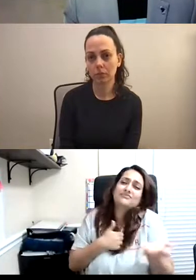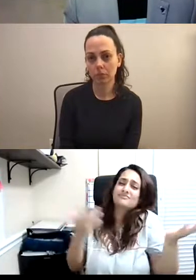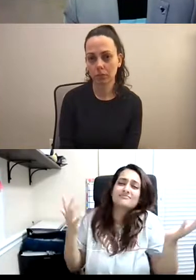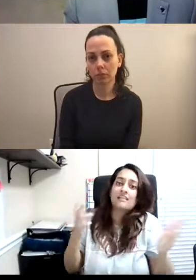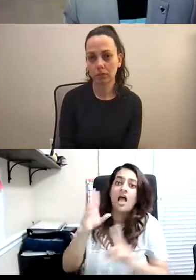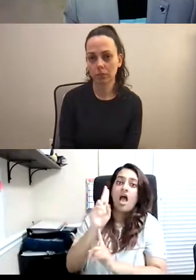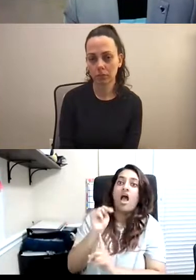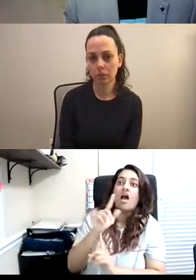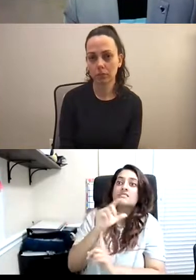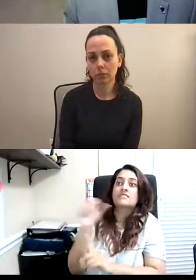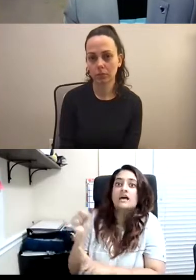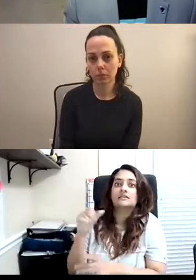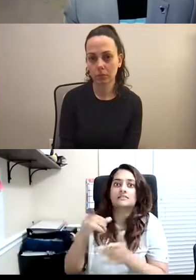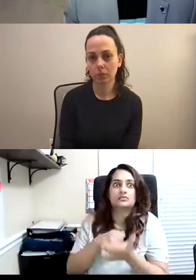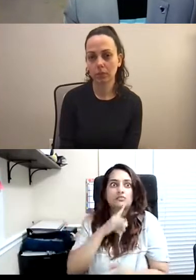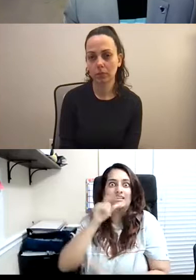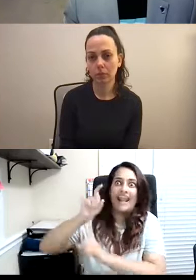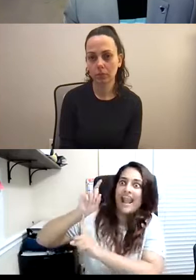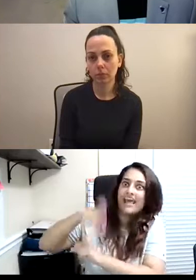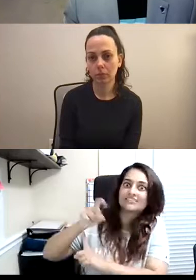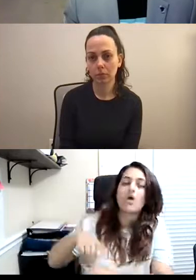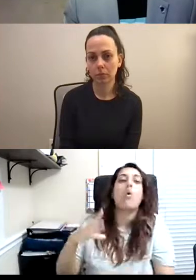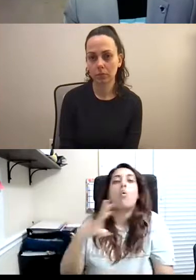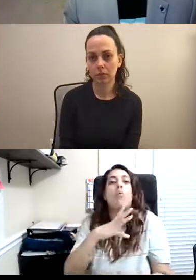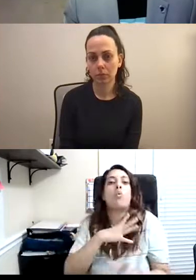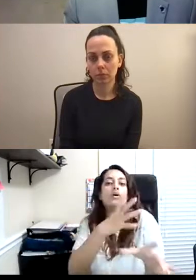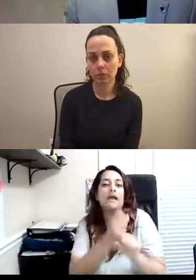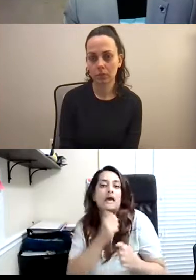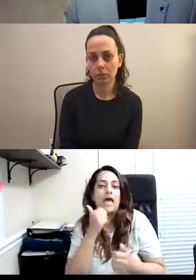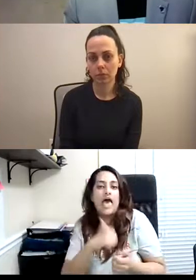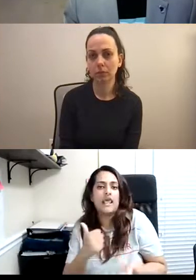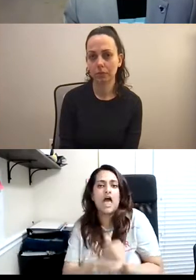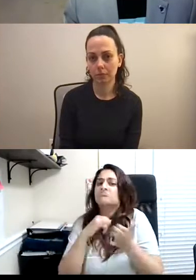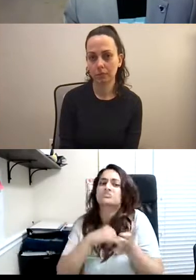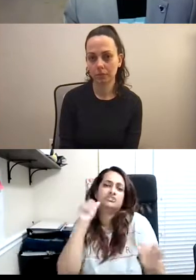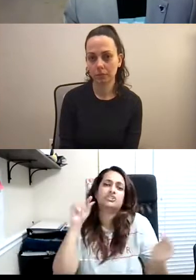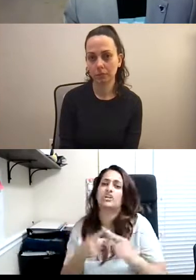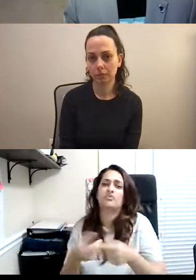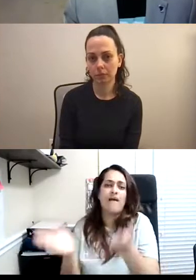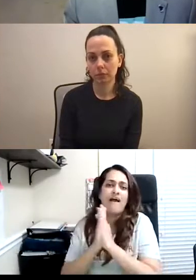I just really don't care that much people taking care of myself. I really do it myself. I had to do it.